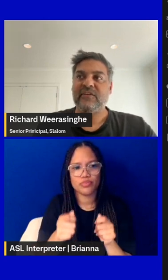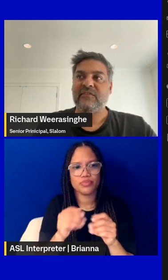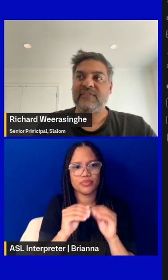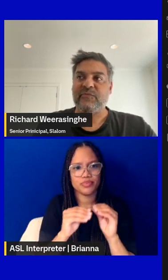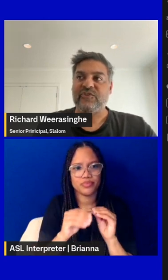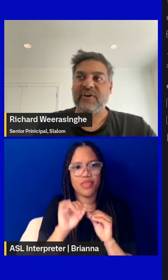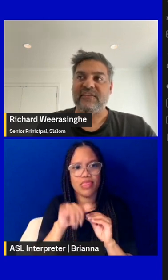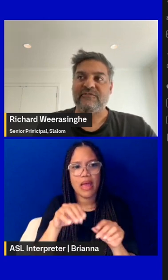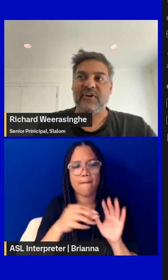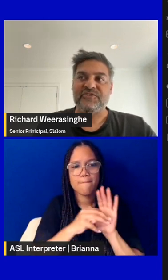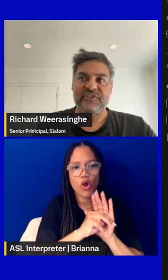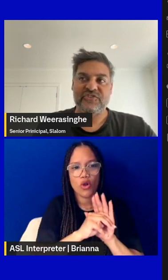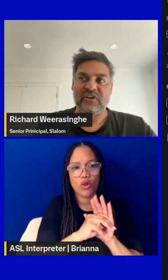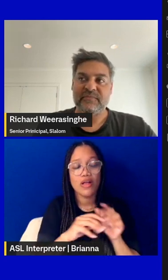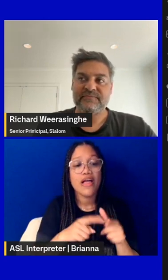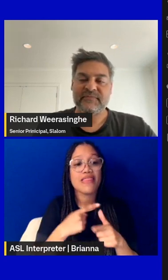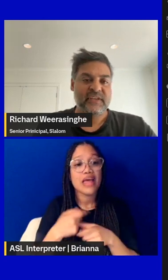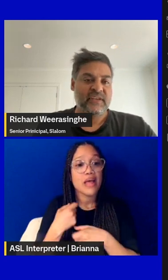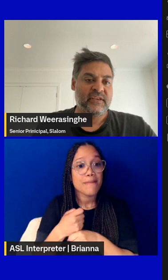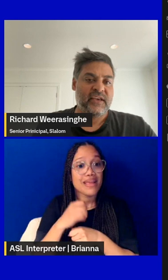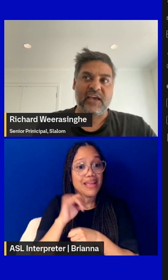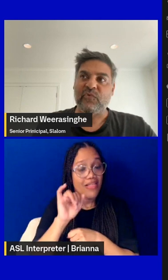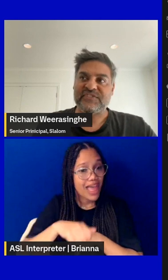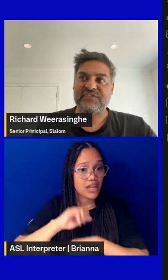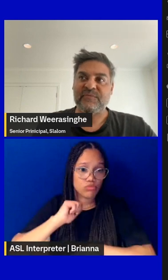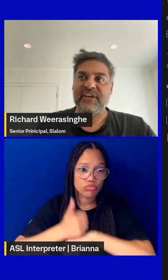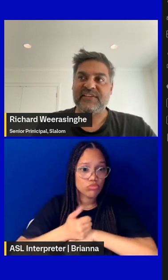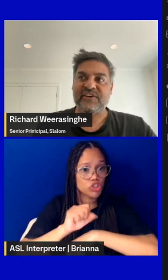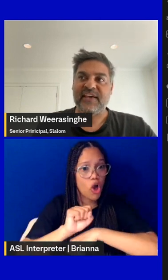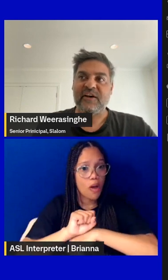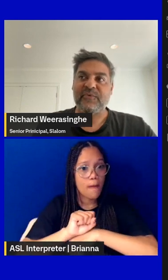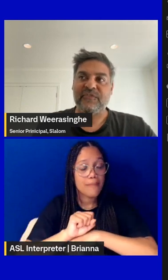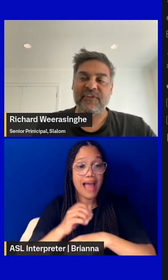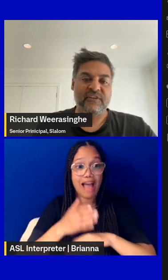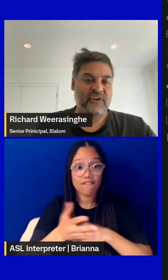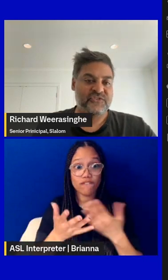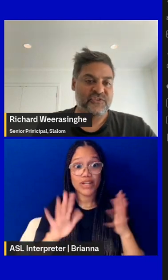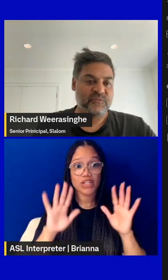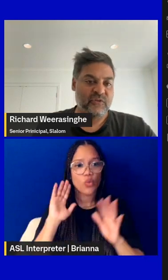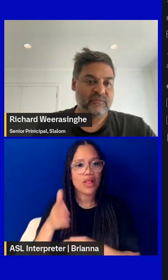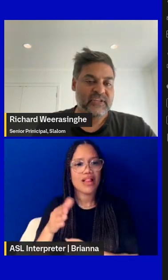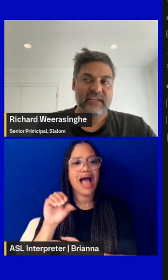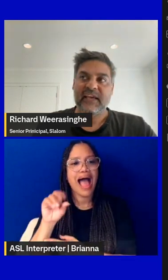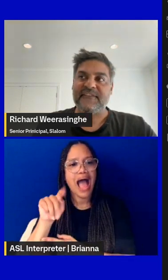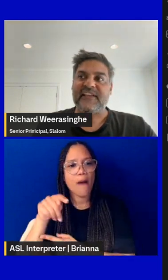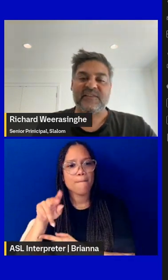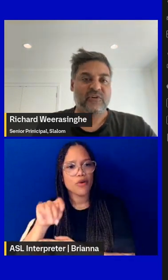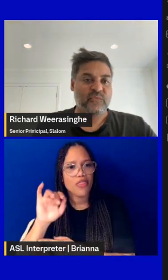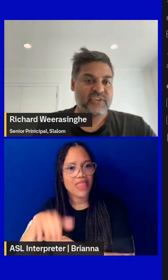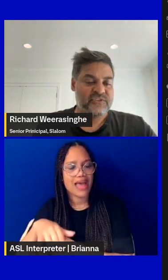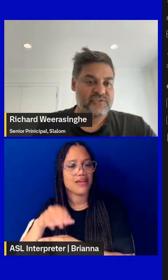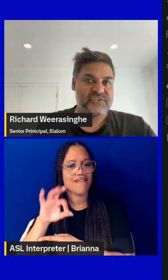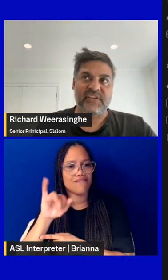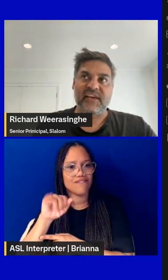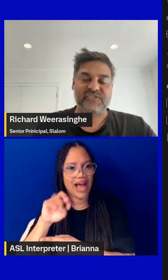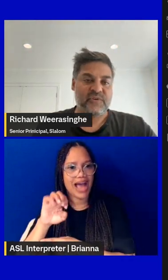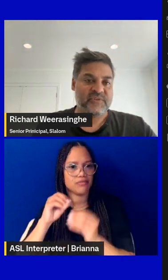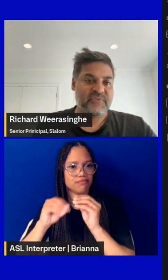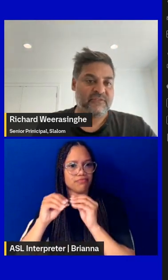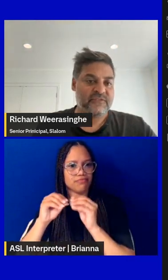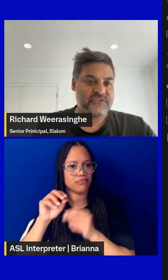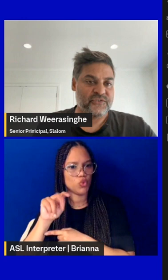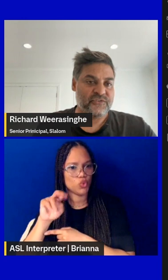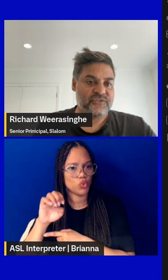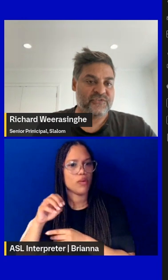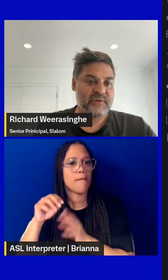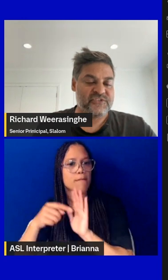And then we create the fine-tuning job. And once it's complete, it's going to output the fine-tuned model. And that's the model we can use in our script